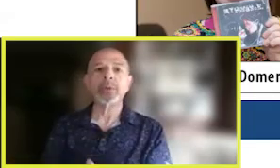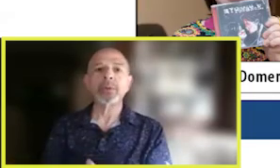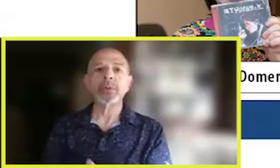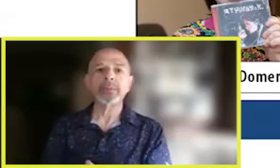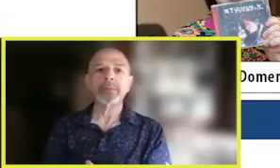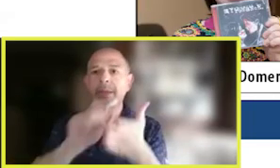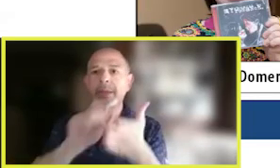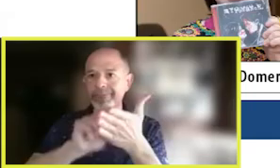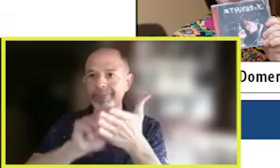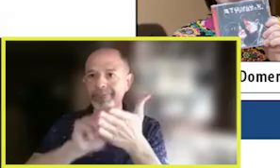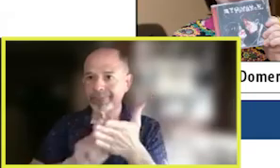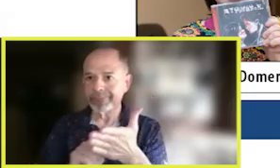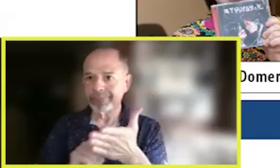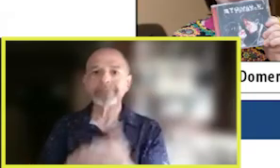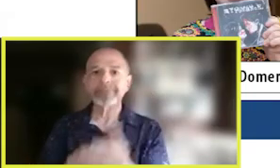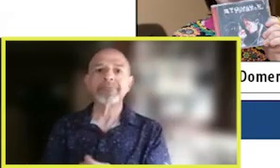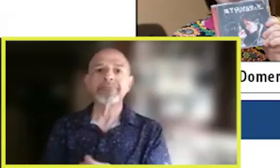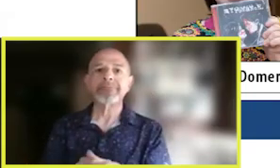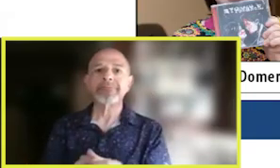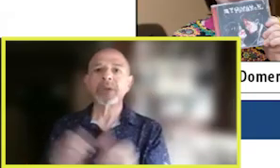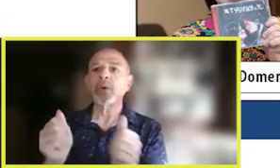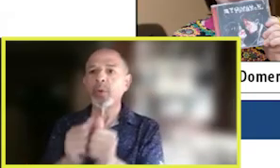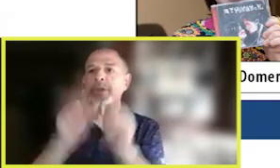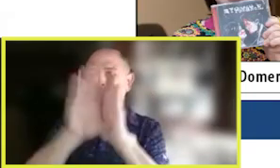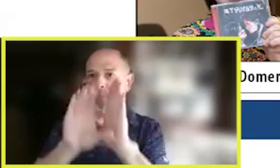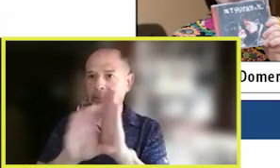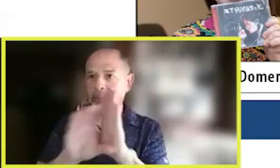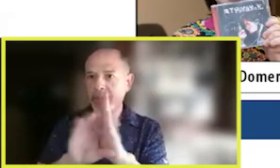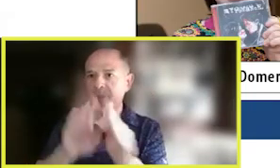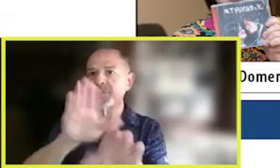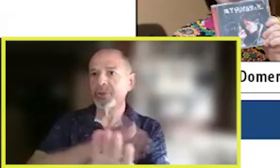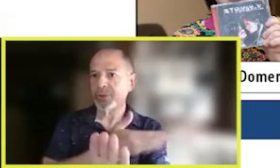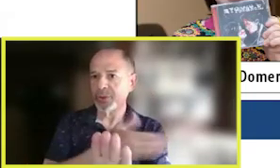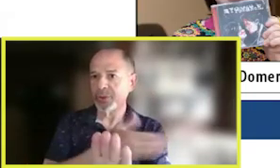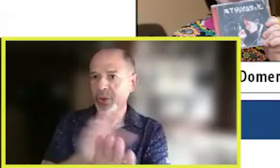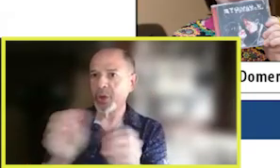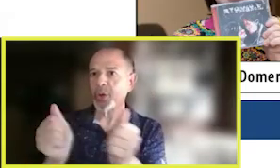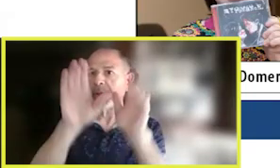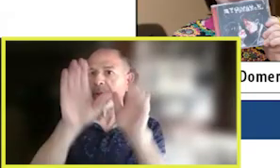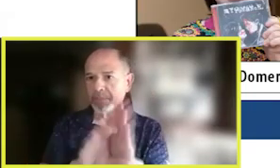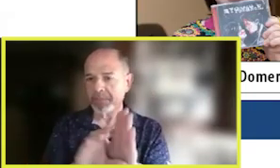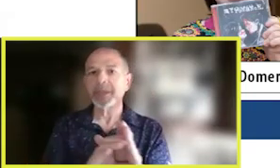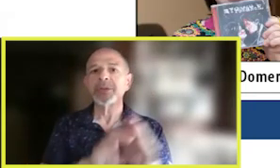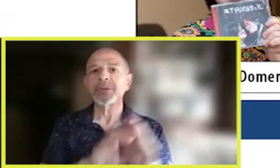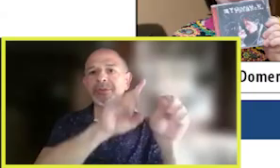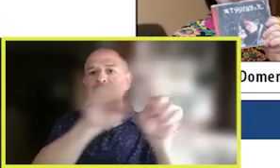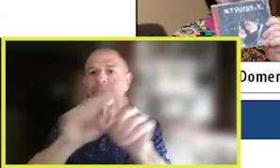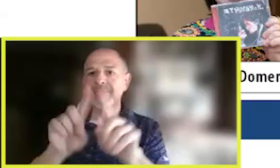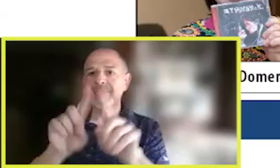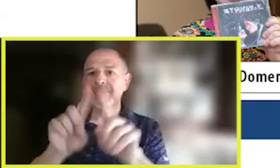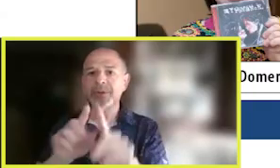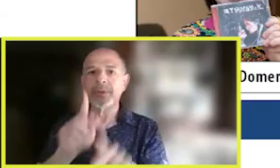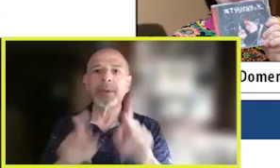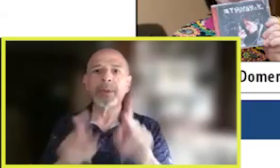Cutler, accompanied by a slideshow of pictures of people in the community living their lives as trailblazers.